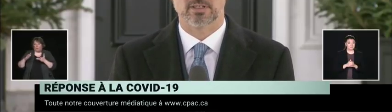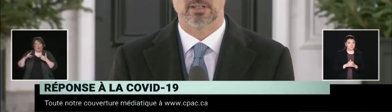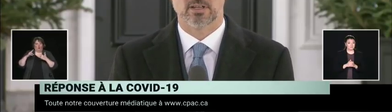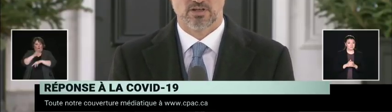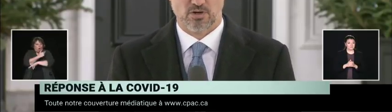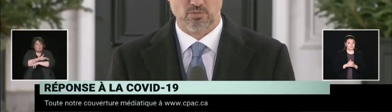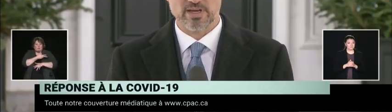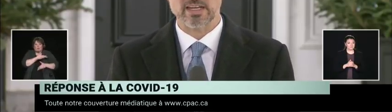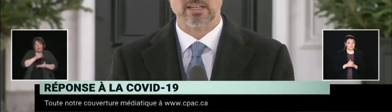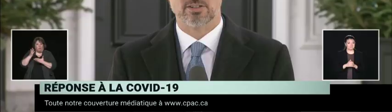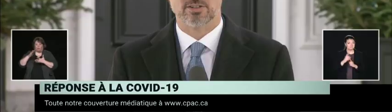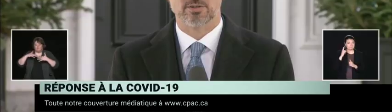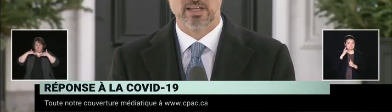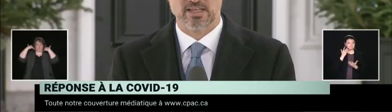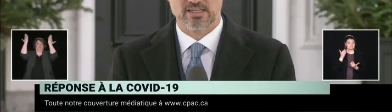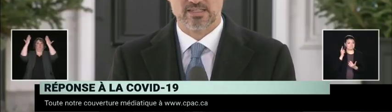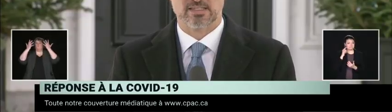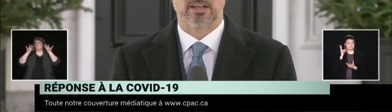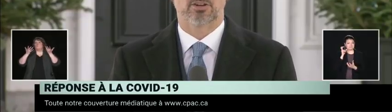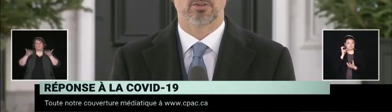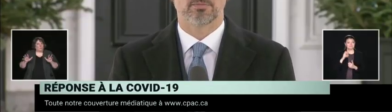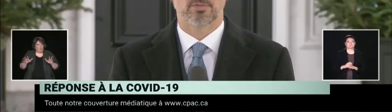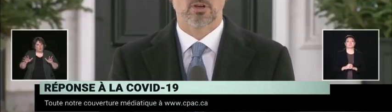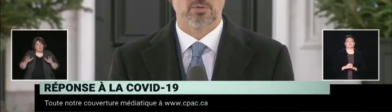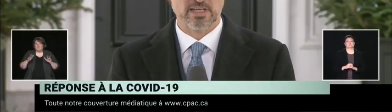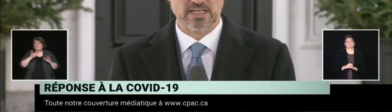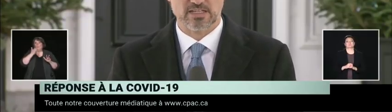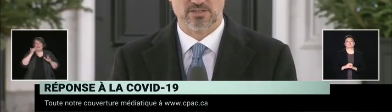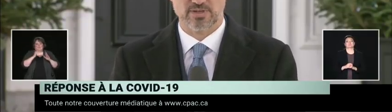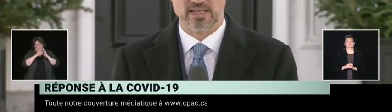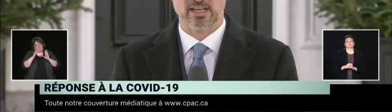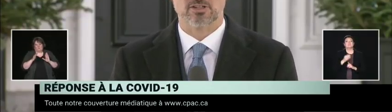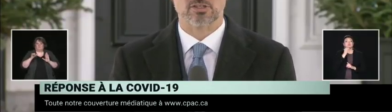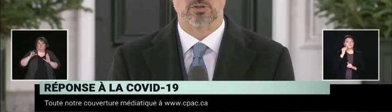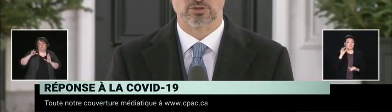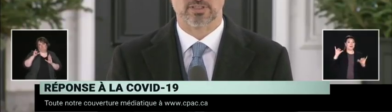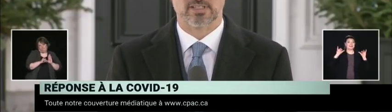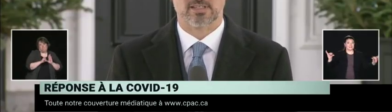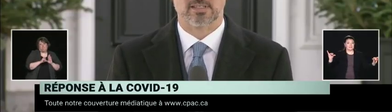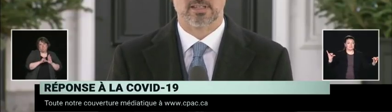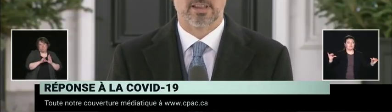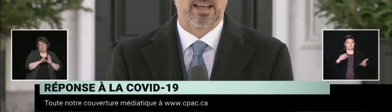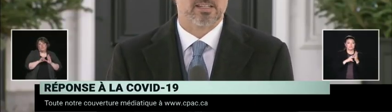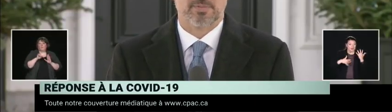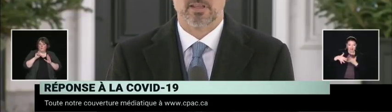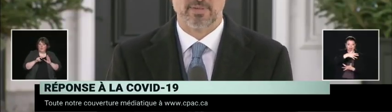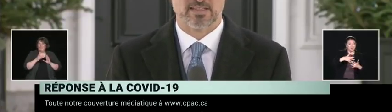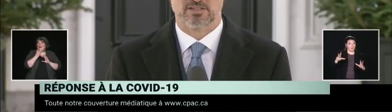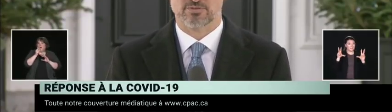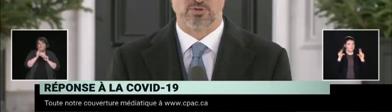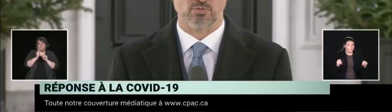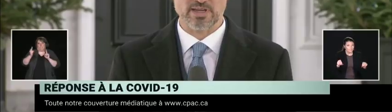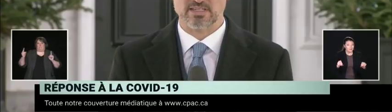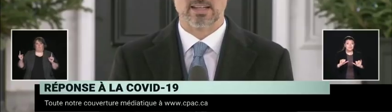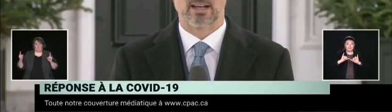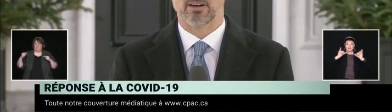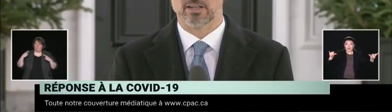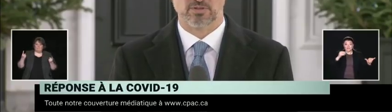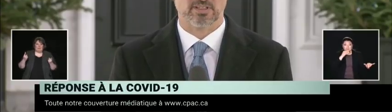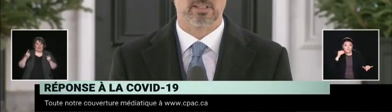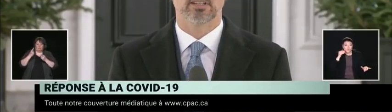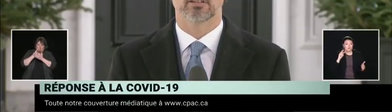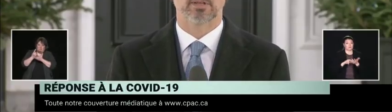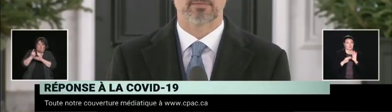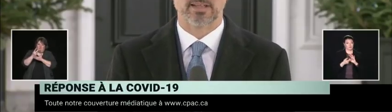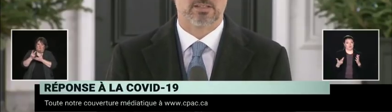overwhelmed. We need to stay at home. We need to engage in social distancing. That has been the message for weeks now, and